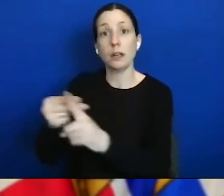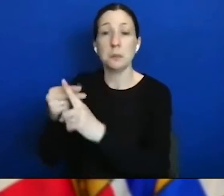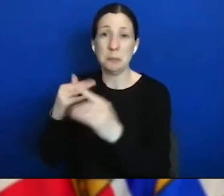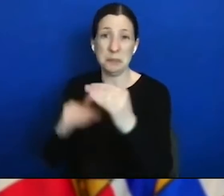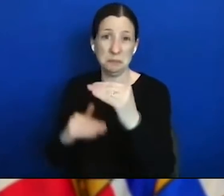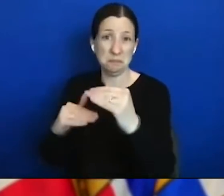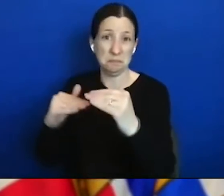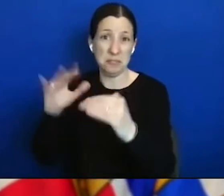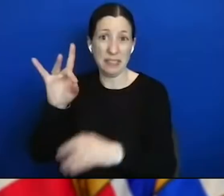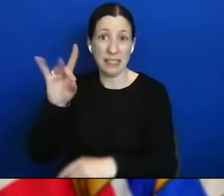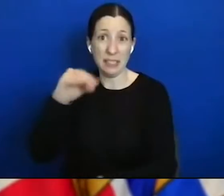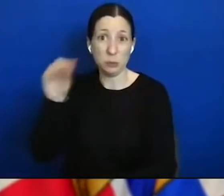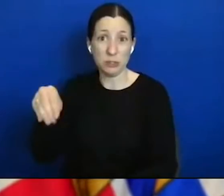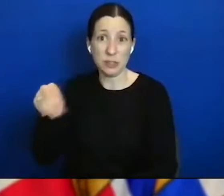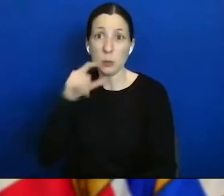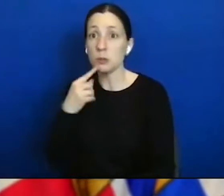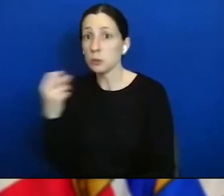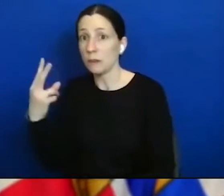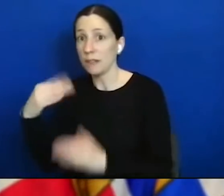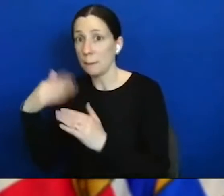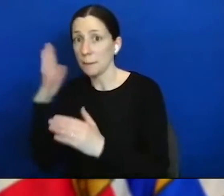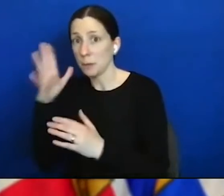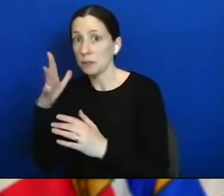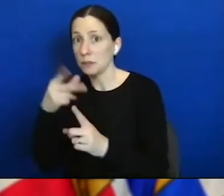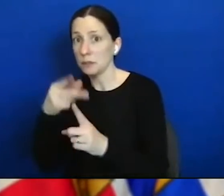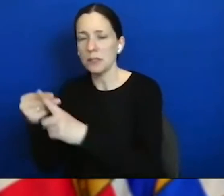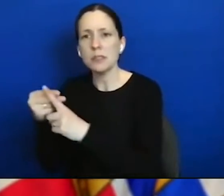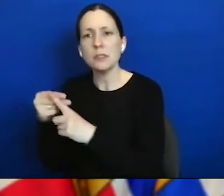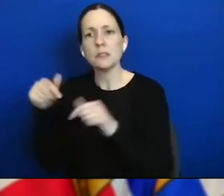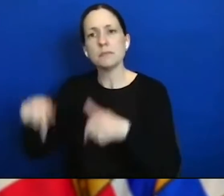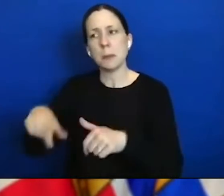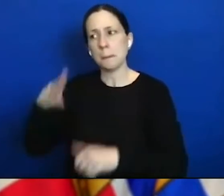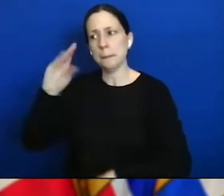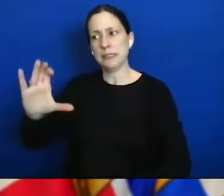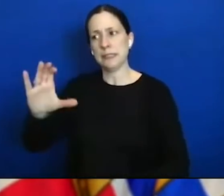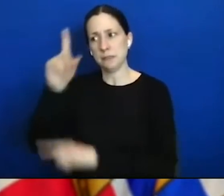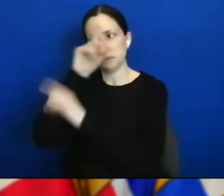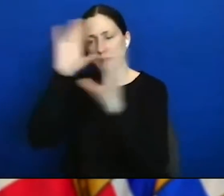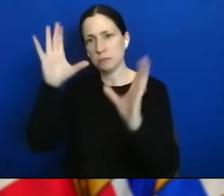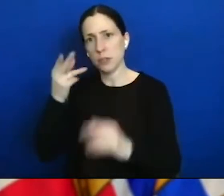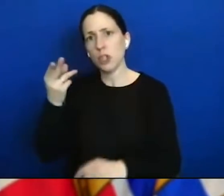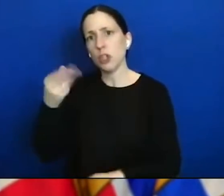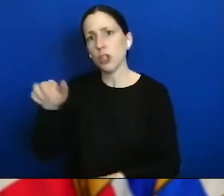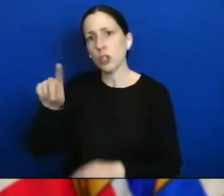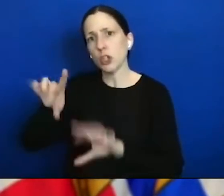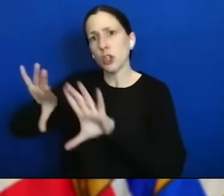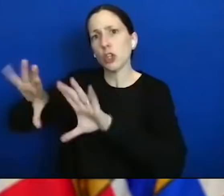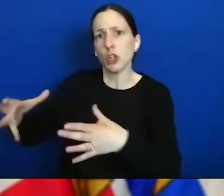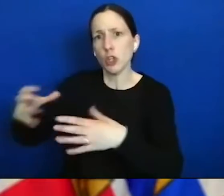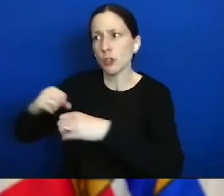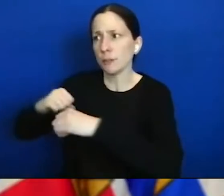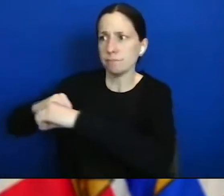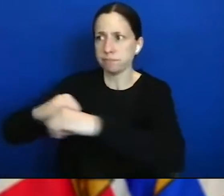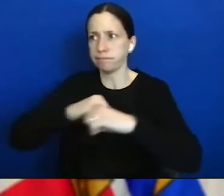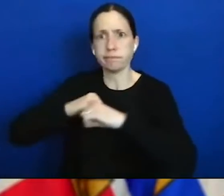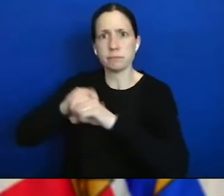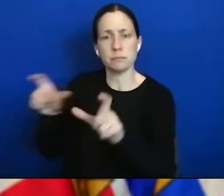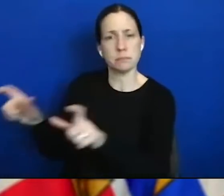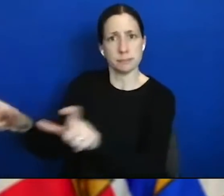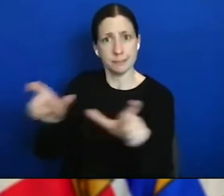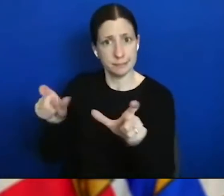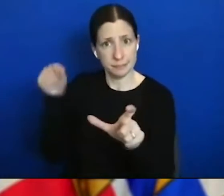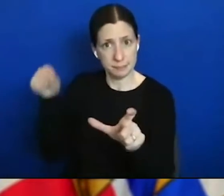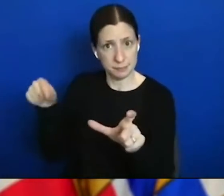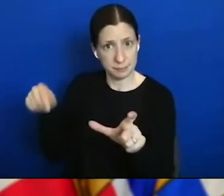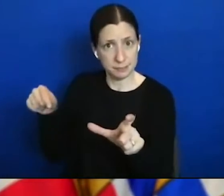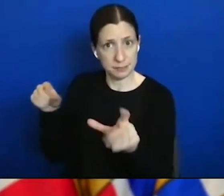80% of people being vaccinated 12 and up. What does herd immunity look like in BC? Is there a number that province is targeting, and